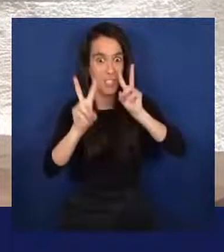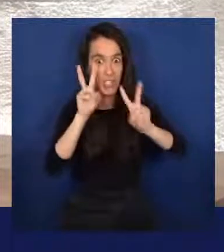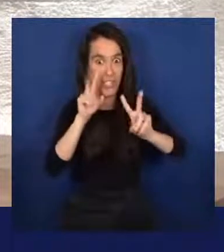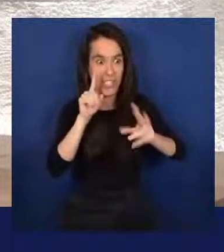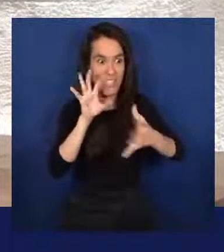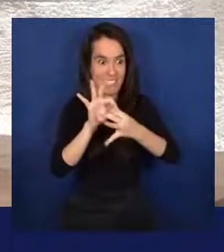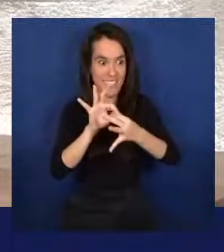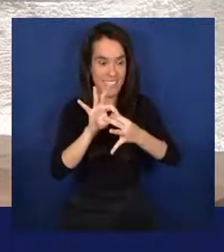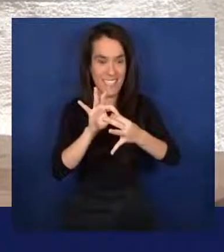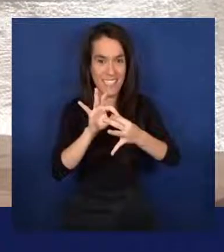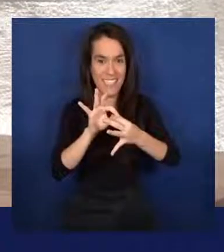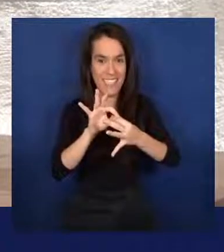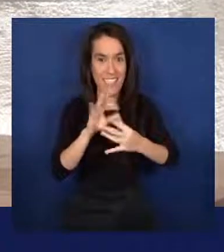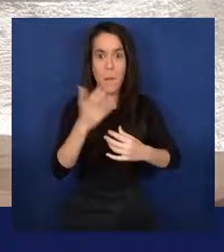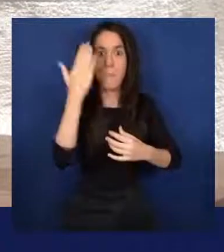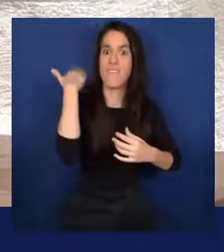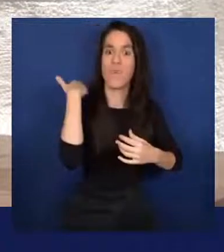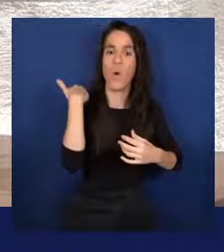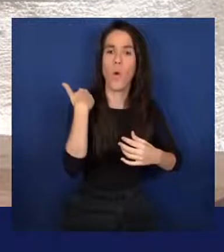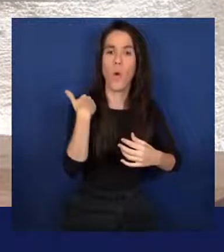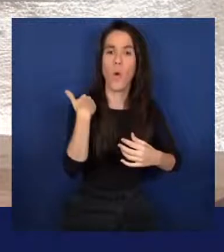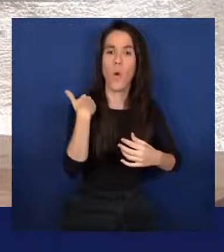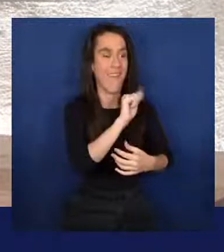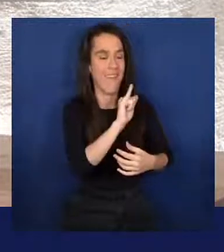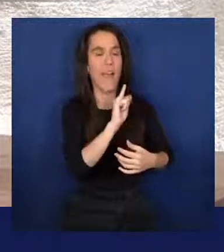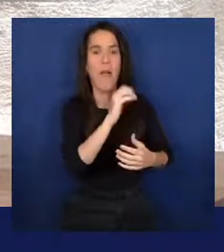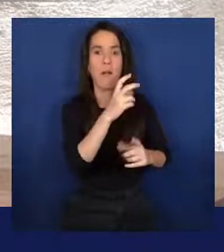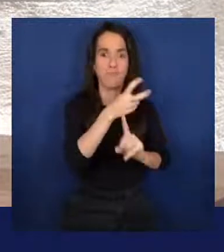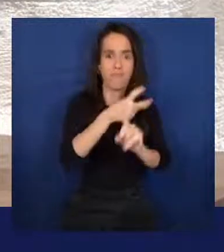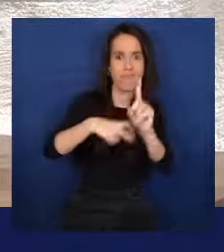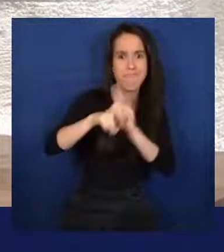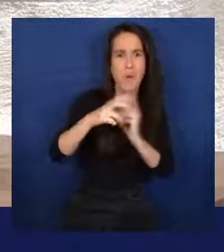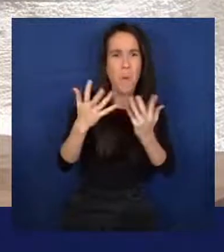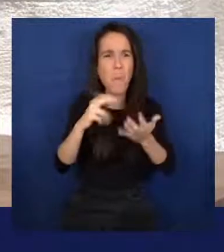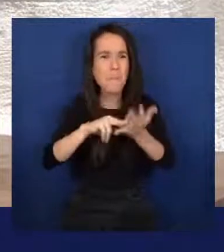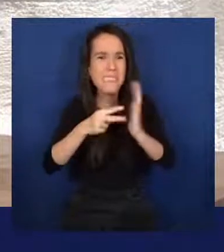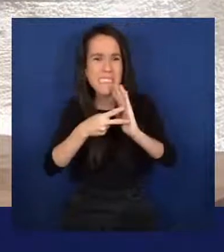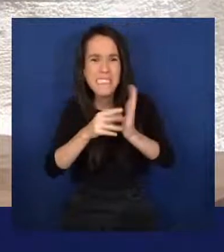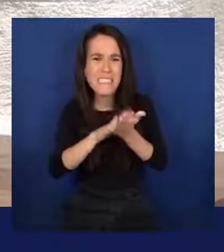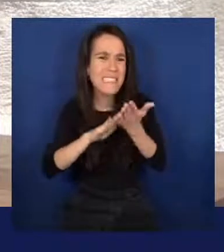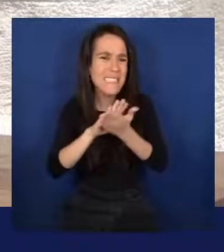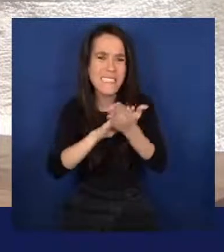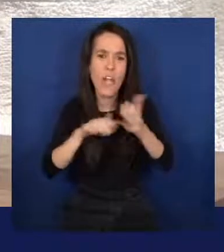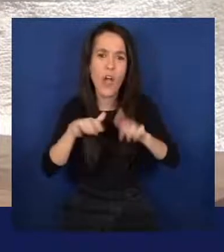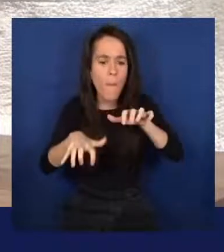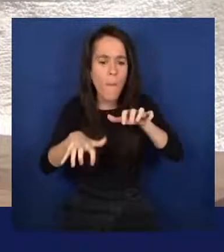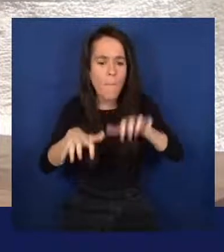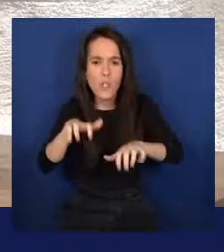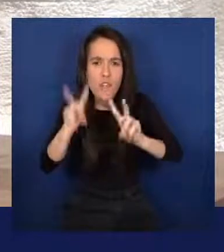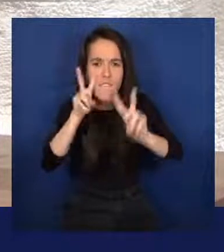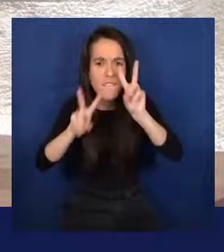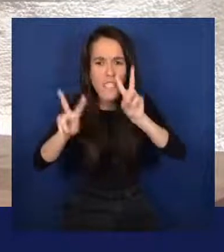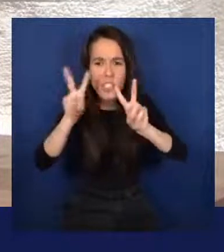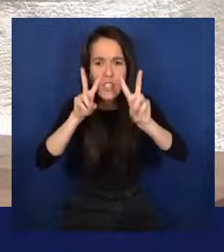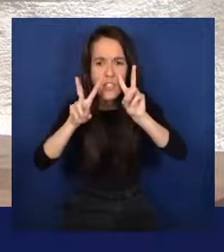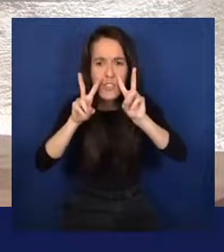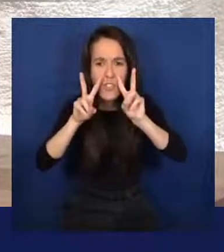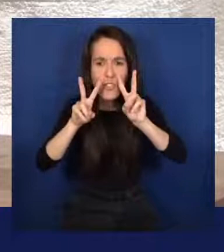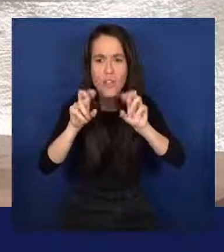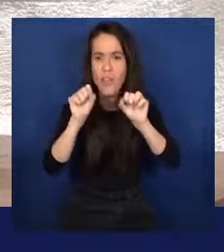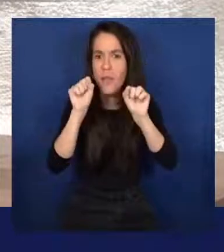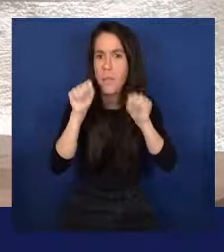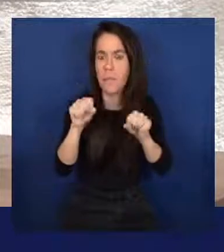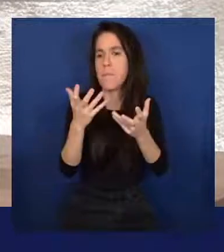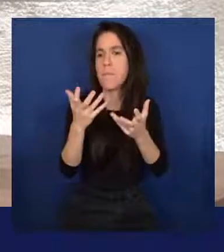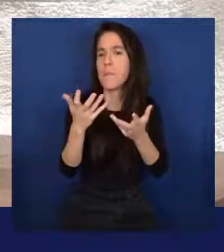to computer vision. So for those that don't know what computer vision is, why don't you describe the problem and then give us a